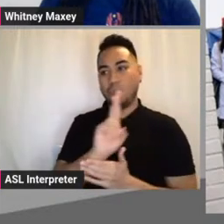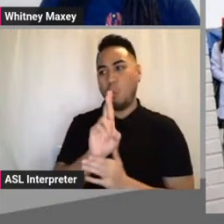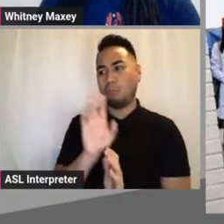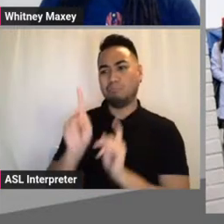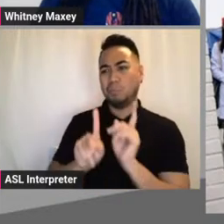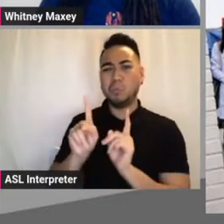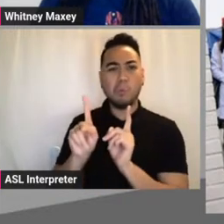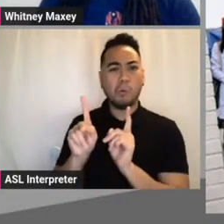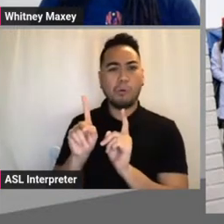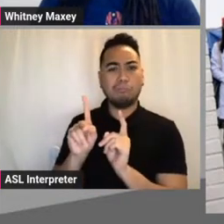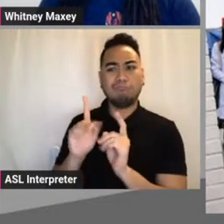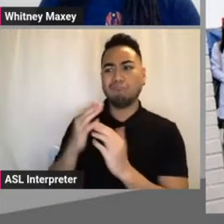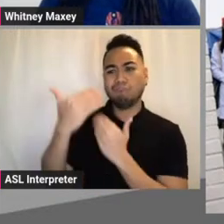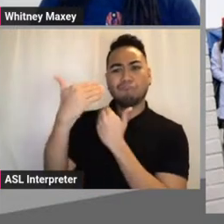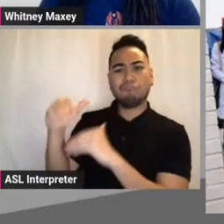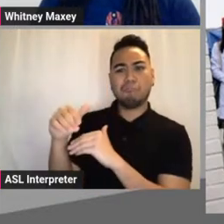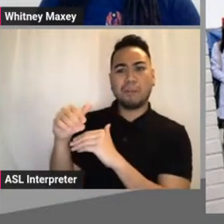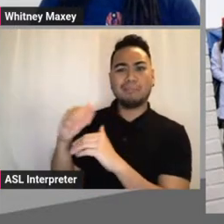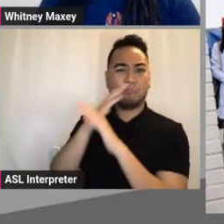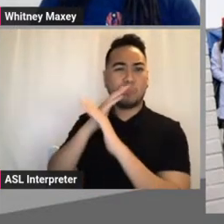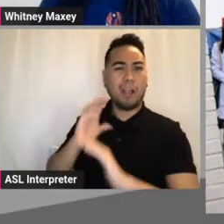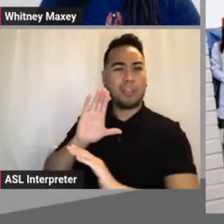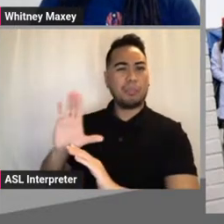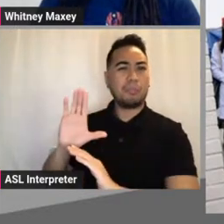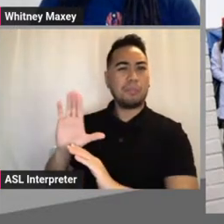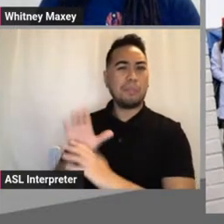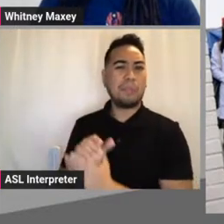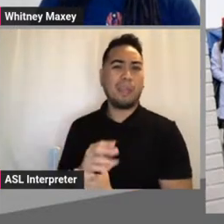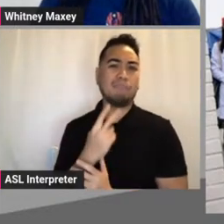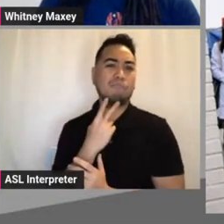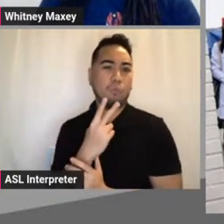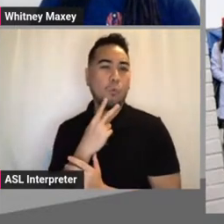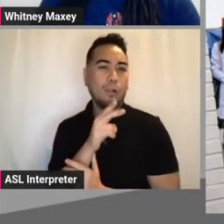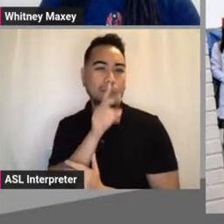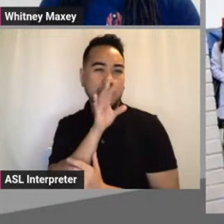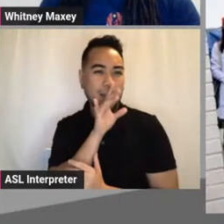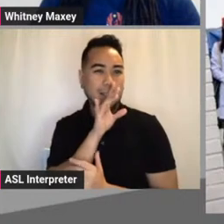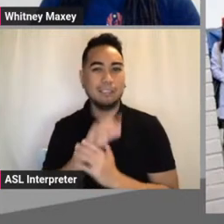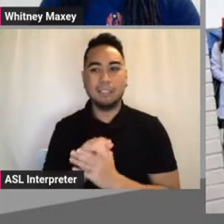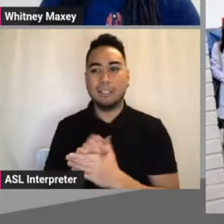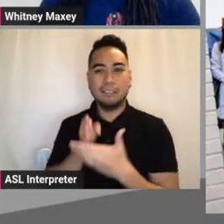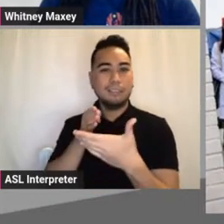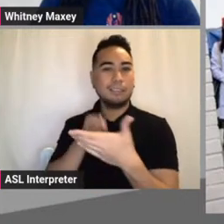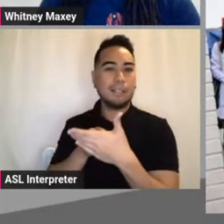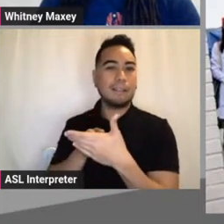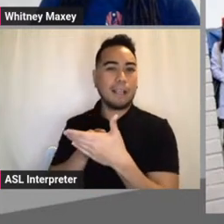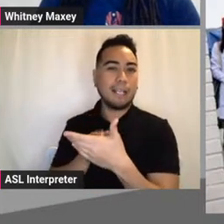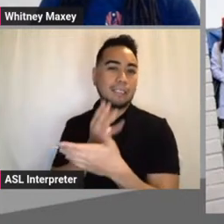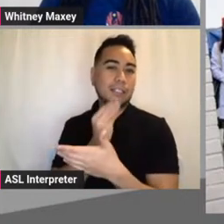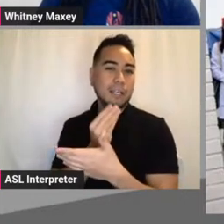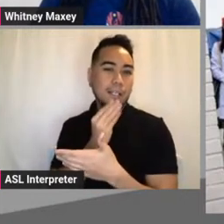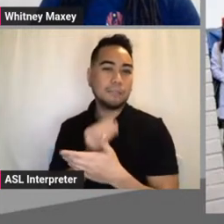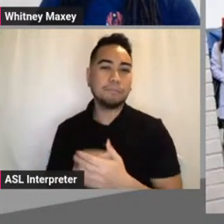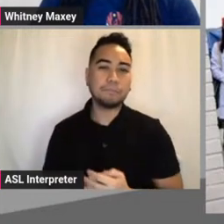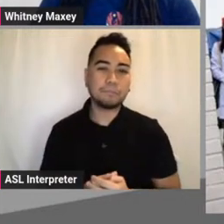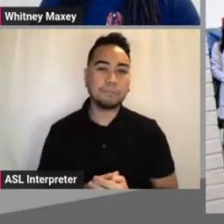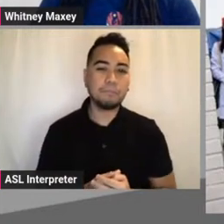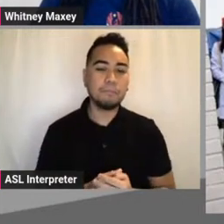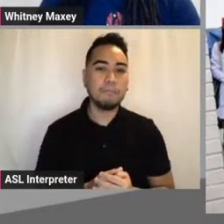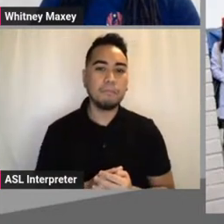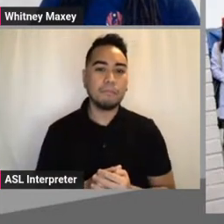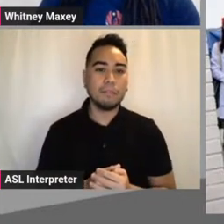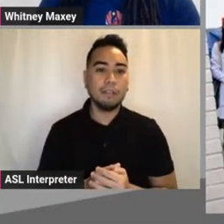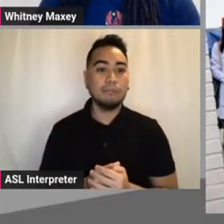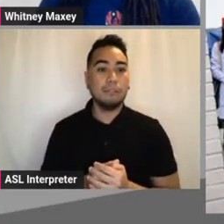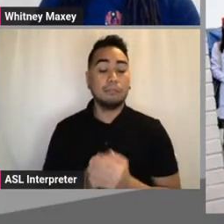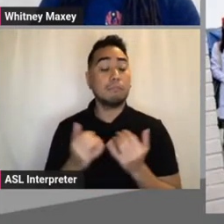Gaza. And progressives are feeling the tension between supporting Palestinian rights and a permanent ceasefire